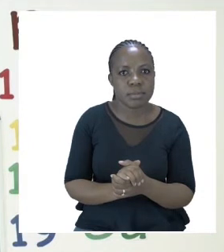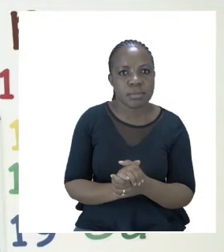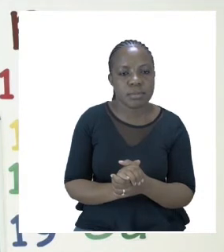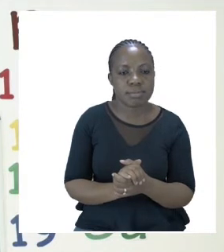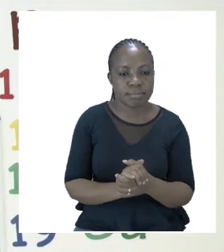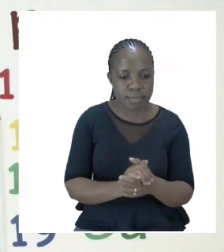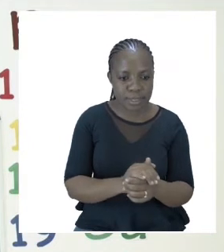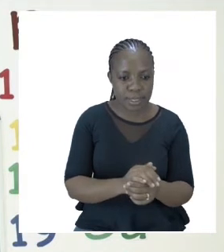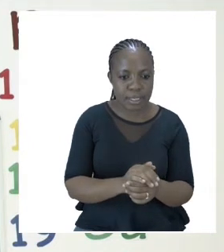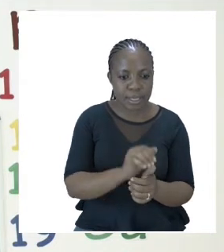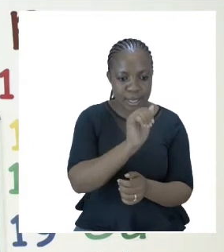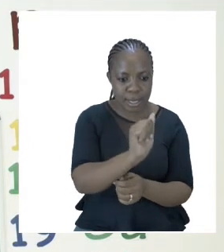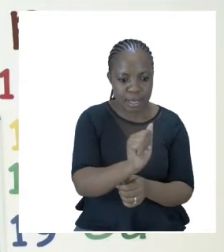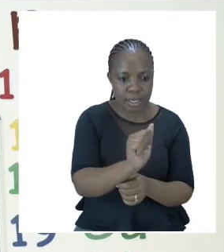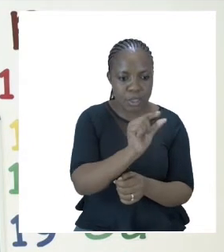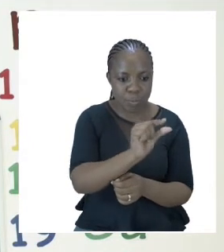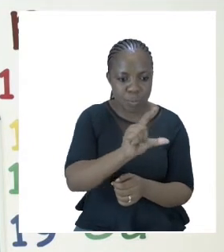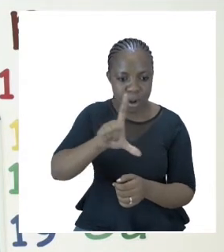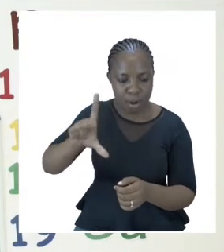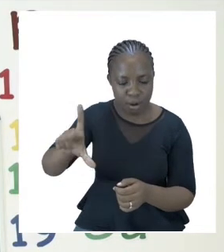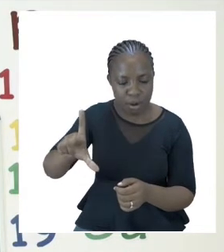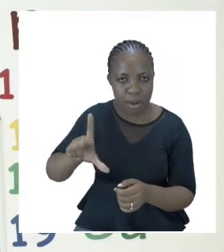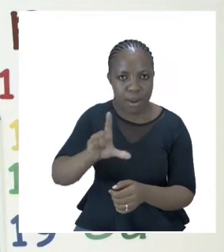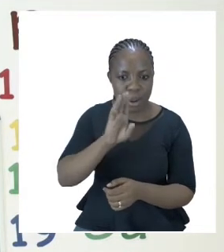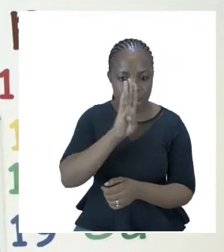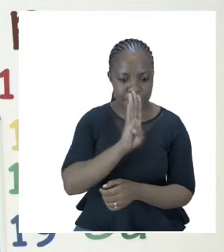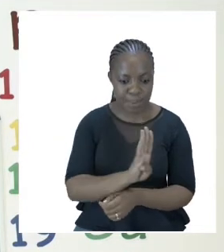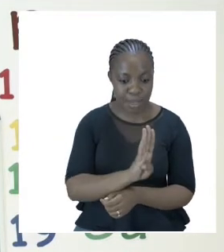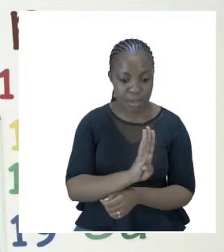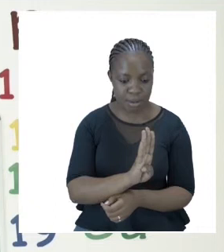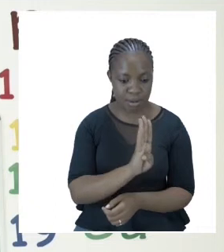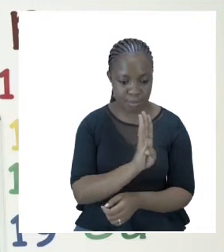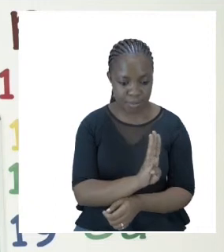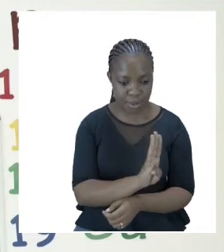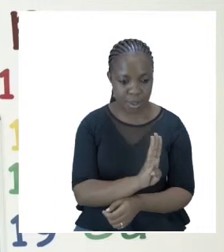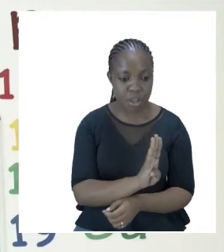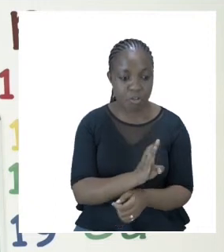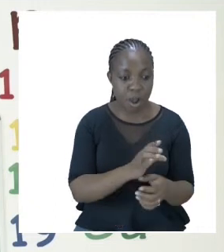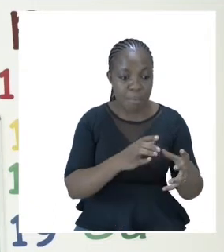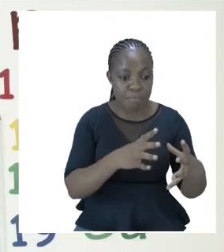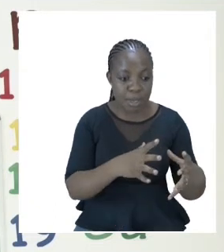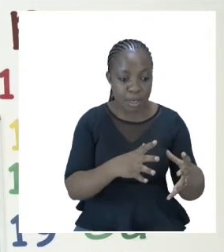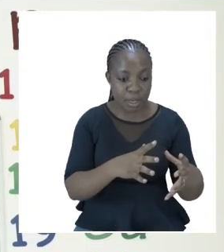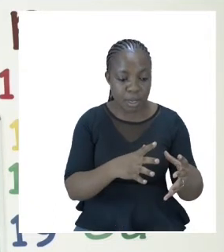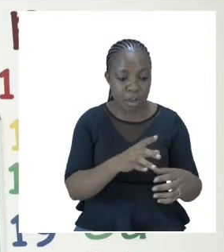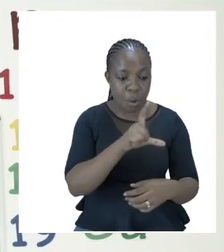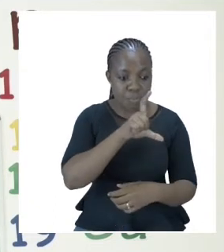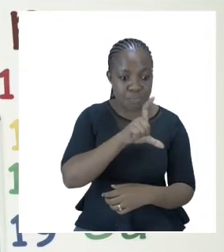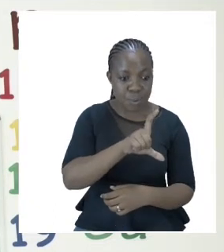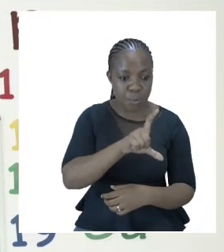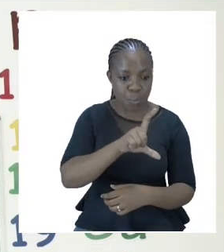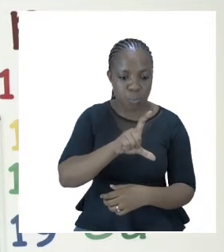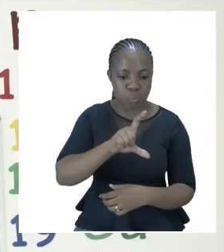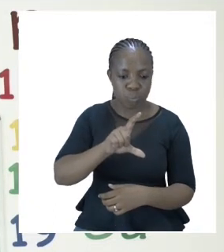to small. It would now be that the jar of sweets is first.